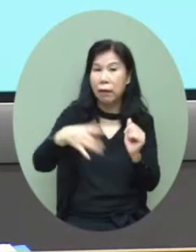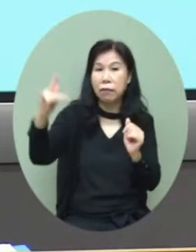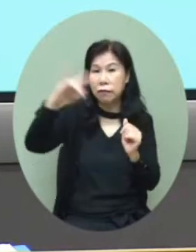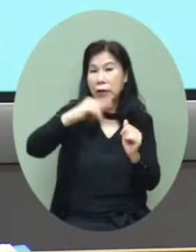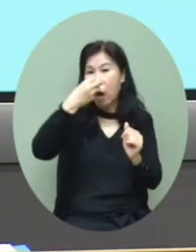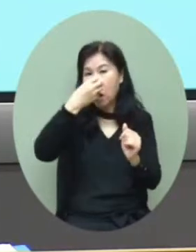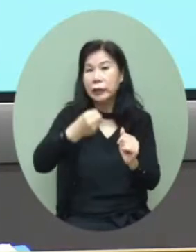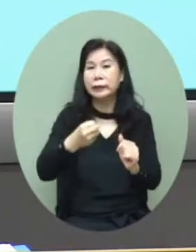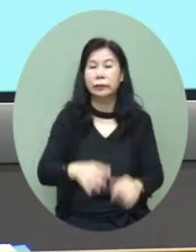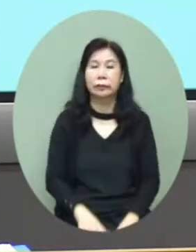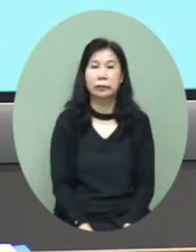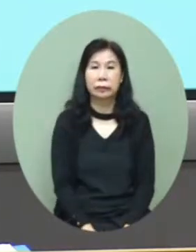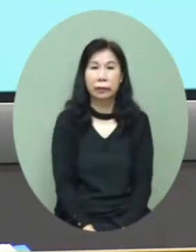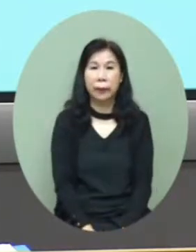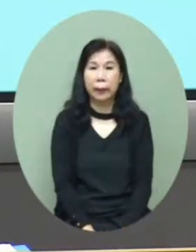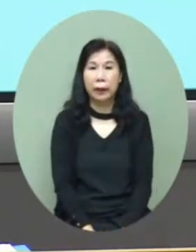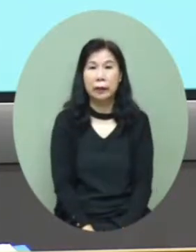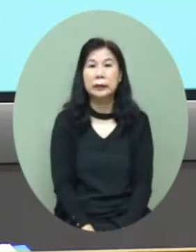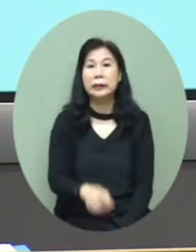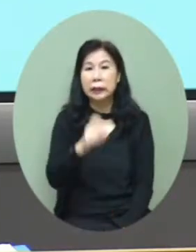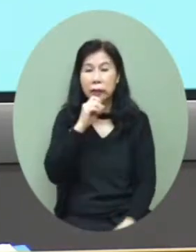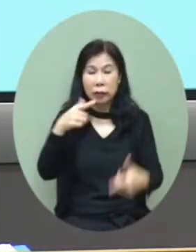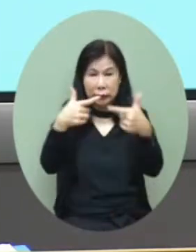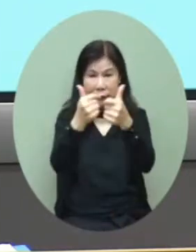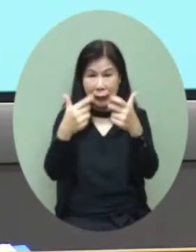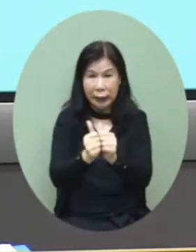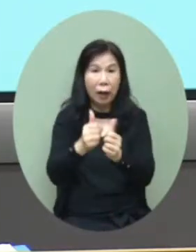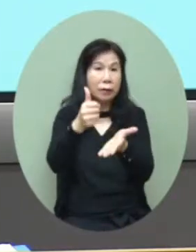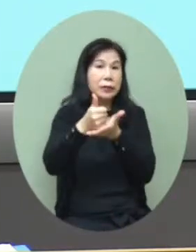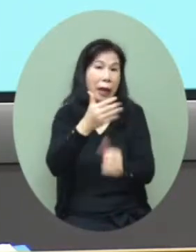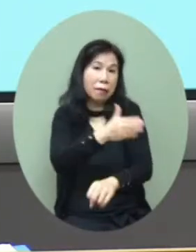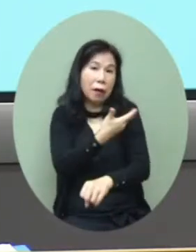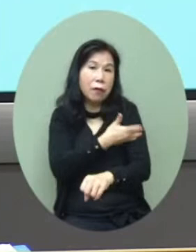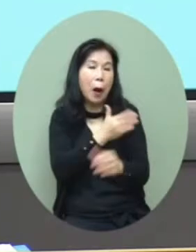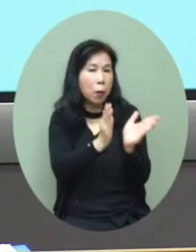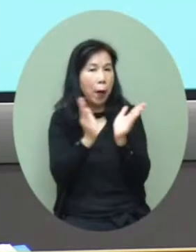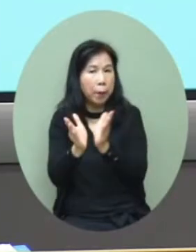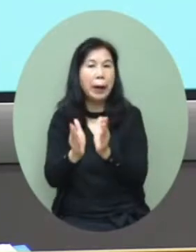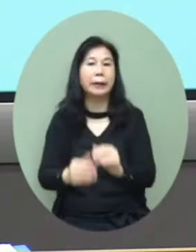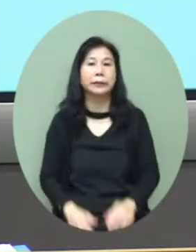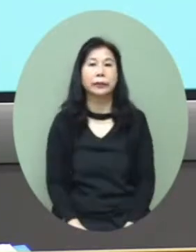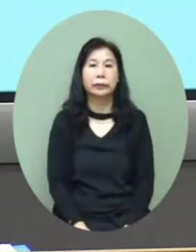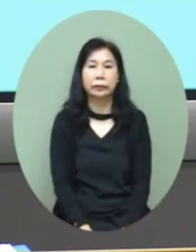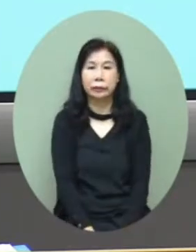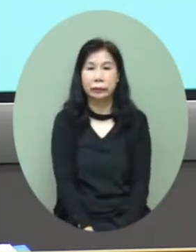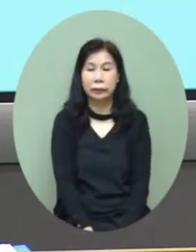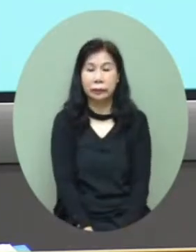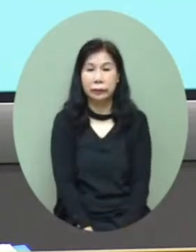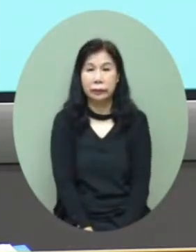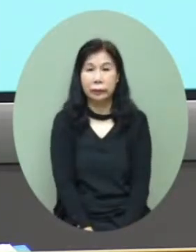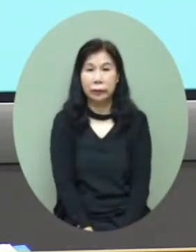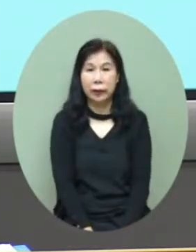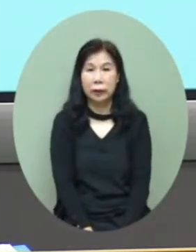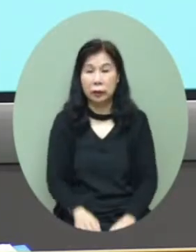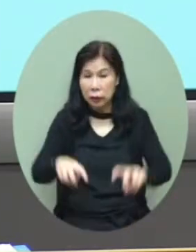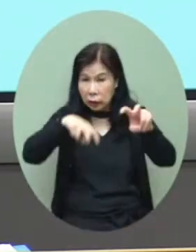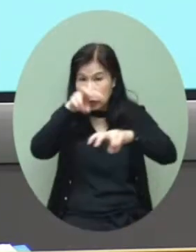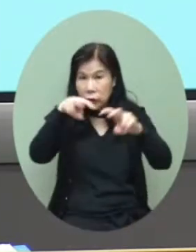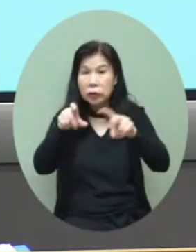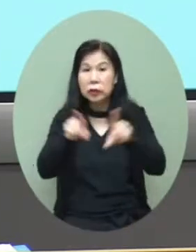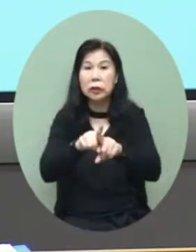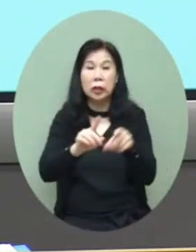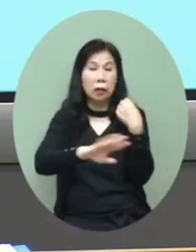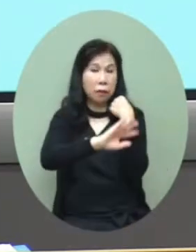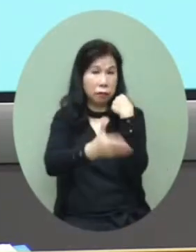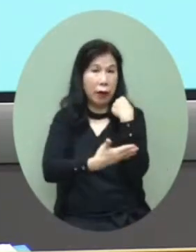place, more people will come and go from Hong Kong to and from Hong Kong via the